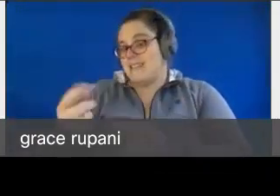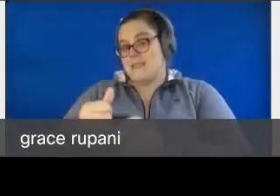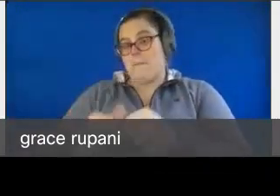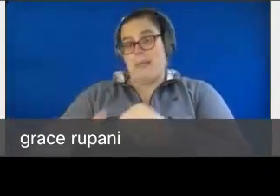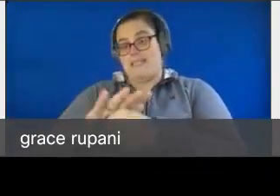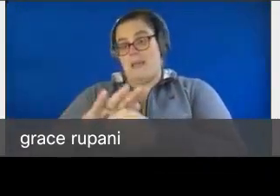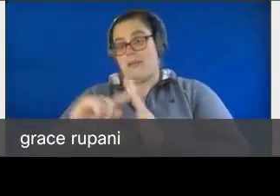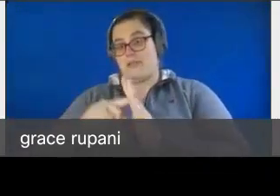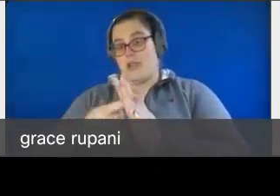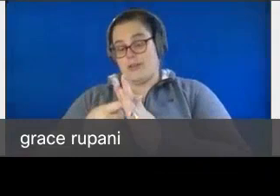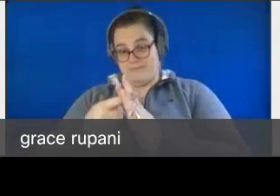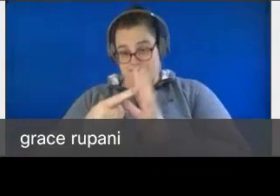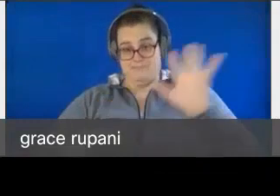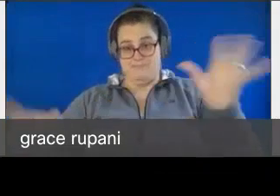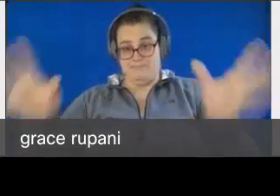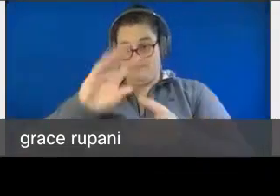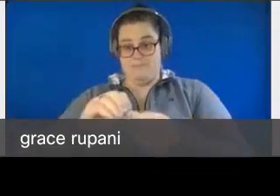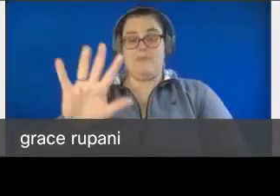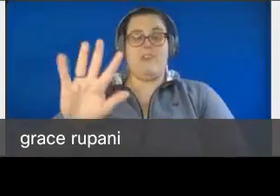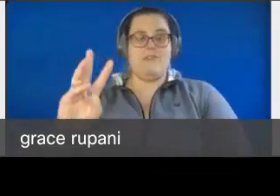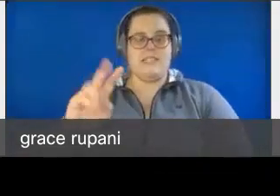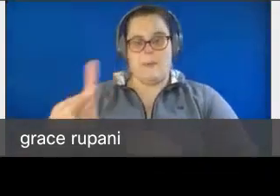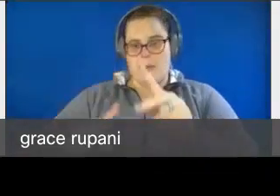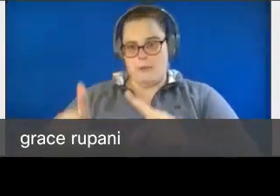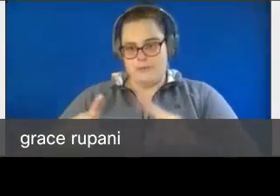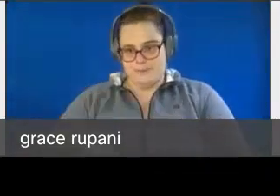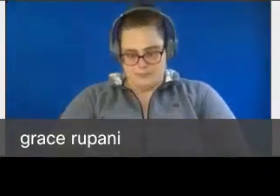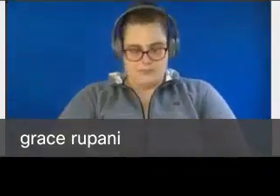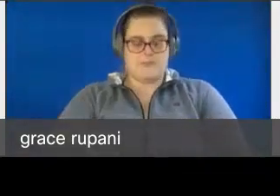began was a total of 56 people.